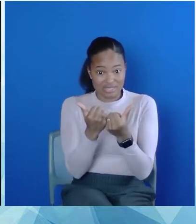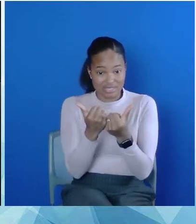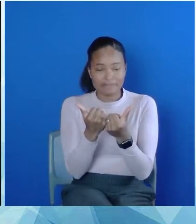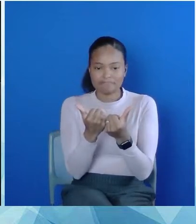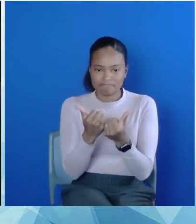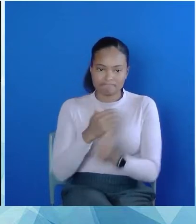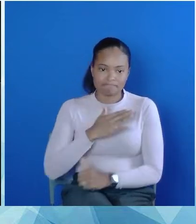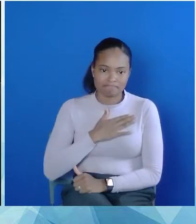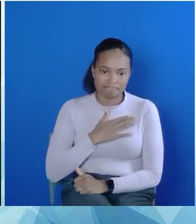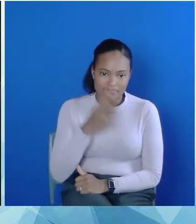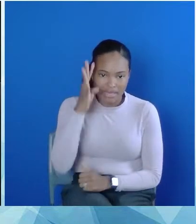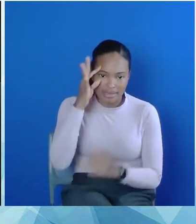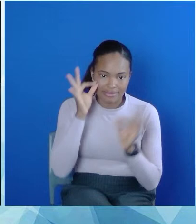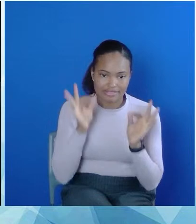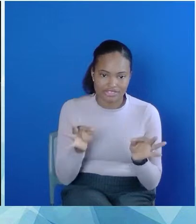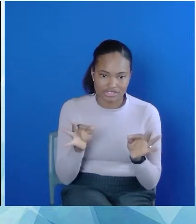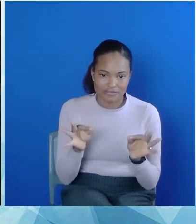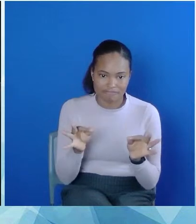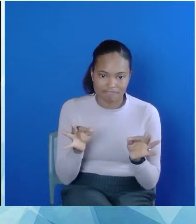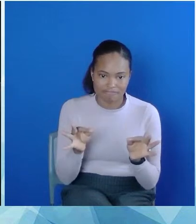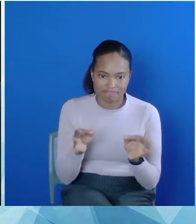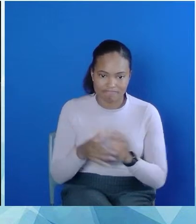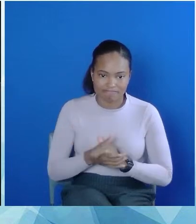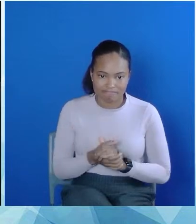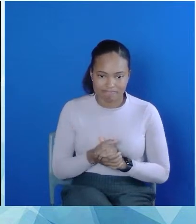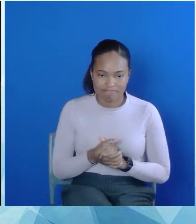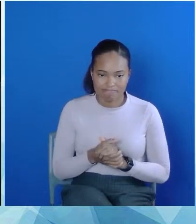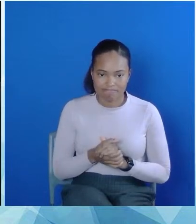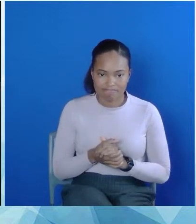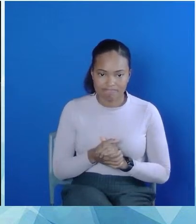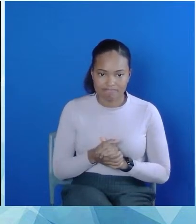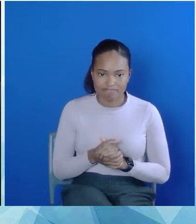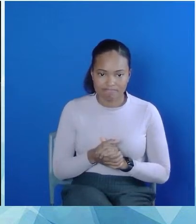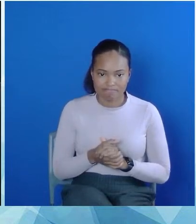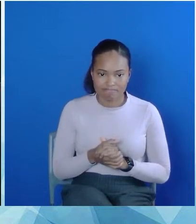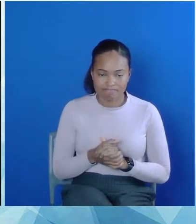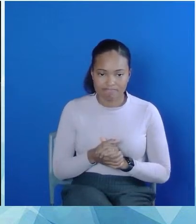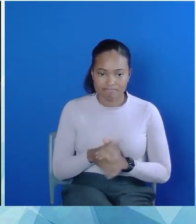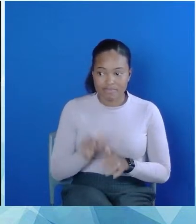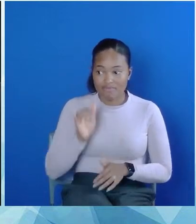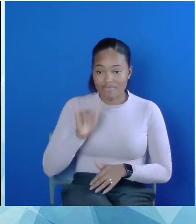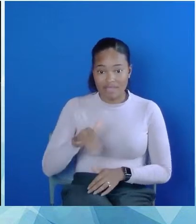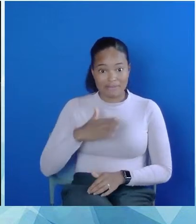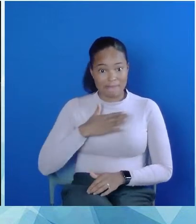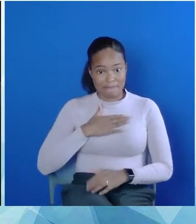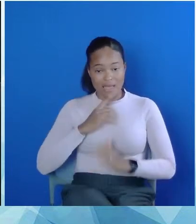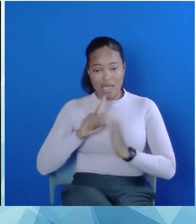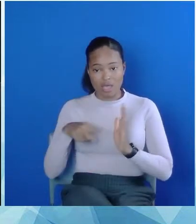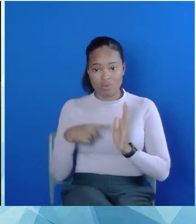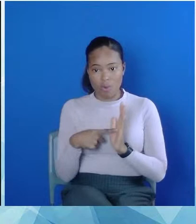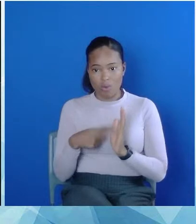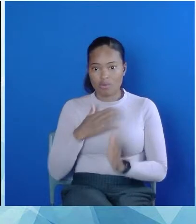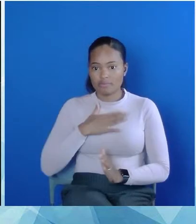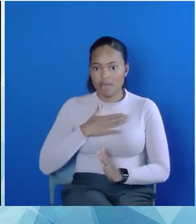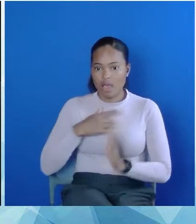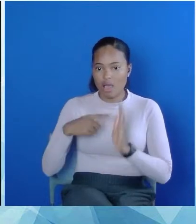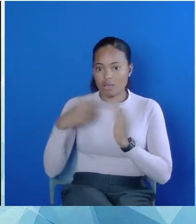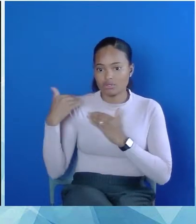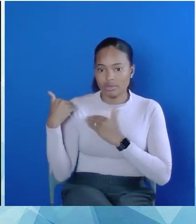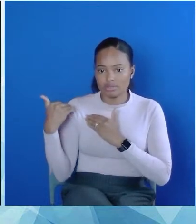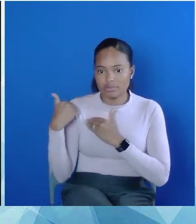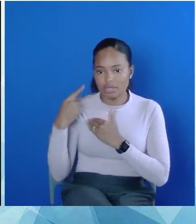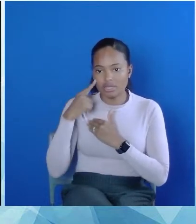is my decision as superintendent. And that is my role and responsibility in guiding this